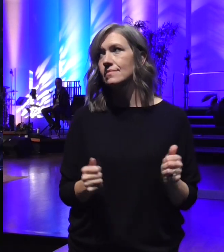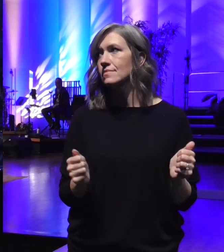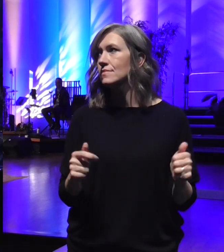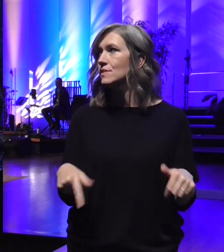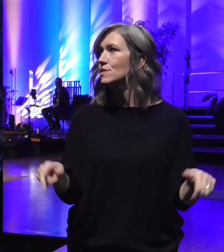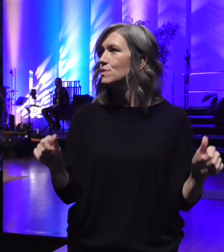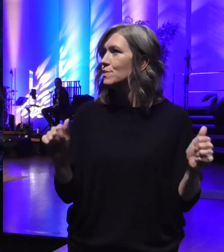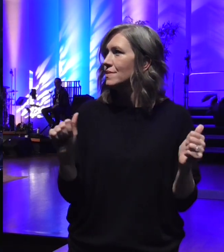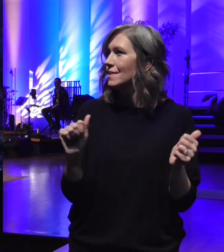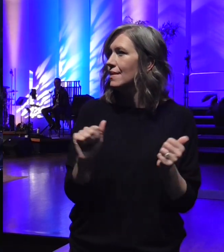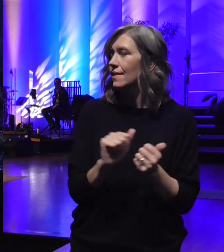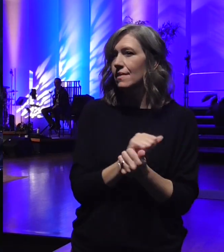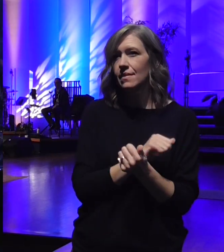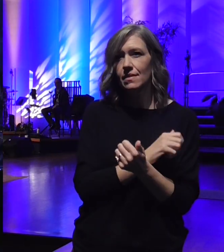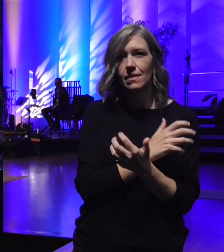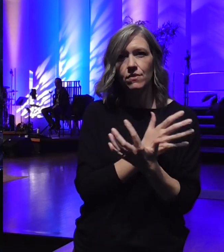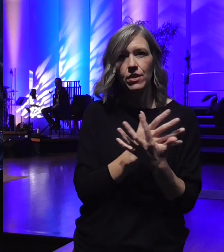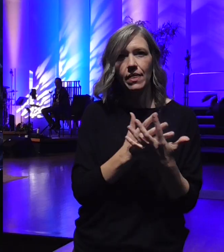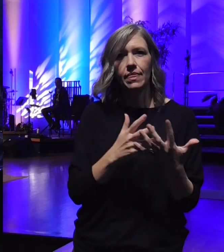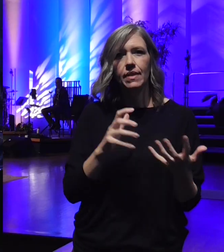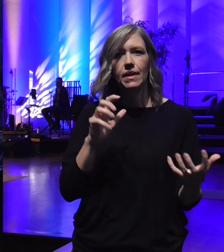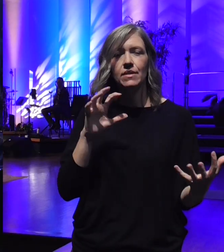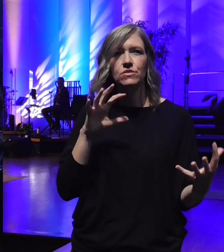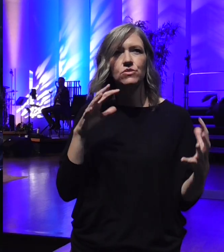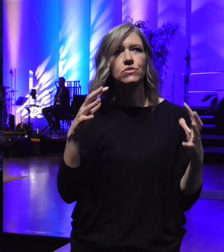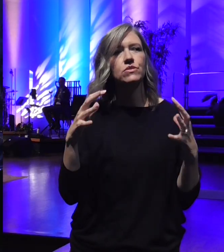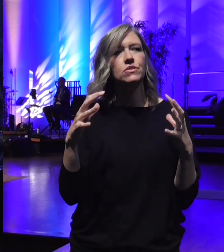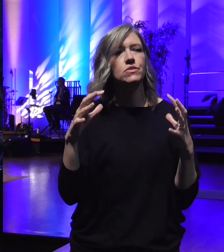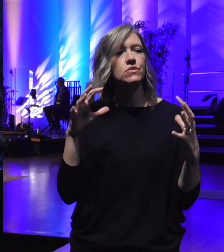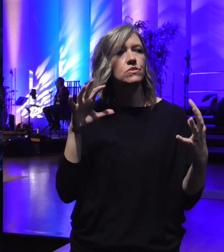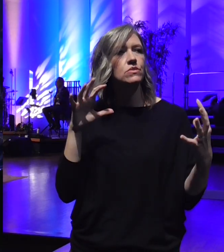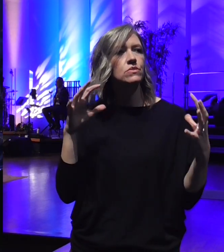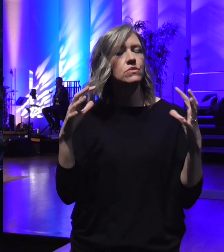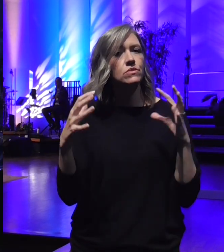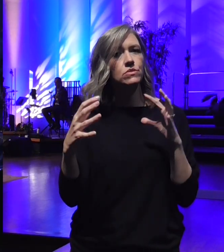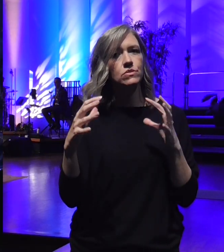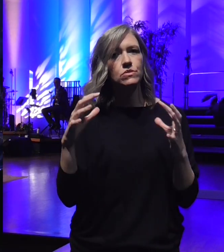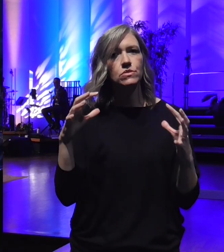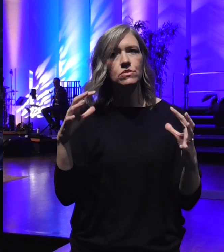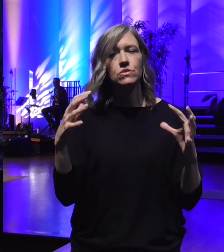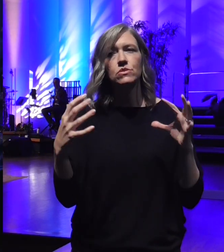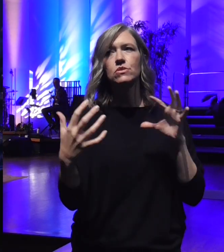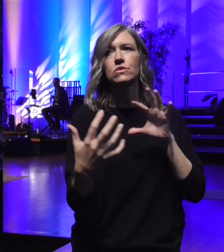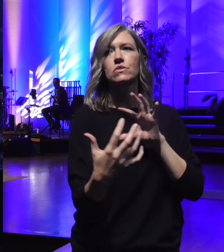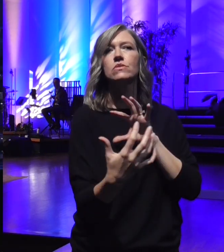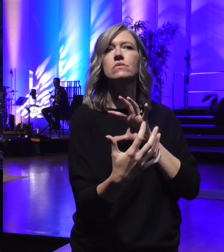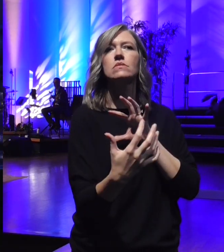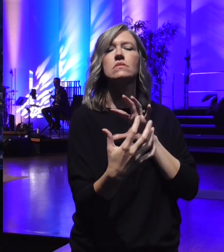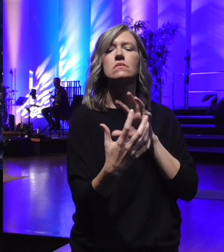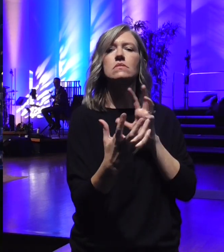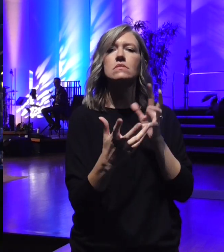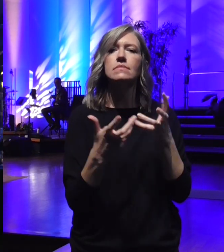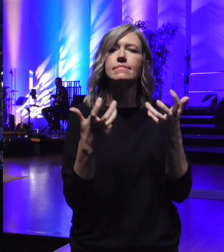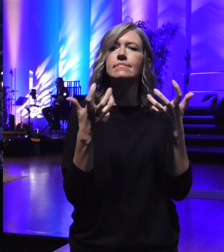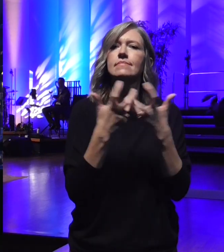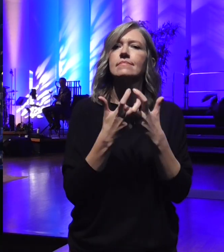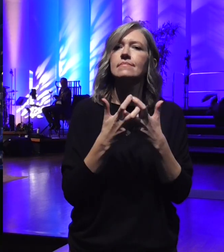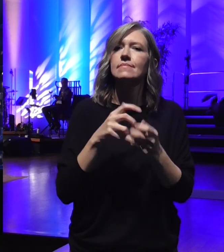To everything turn, turn, turn. There is